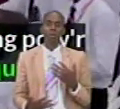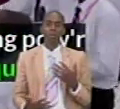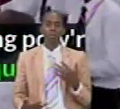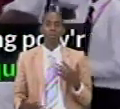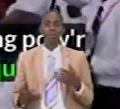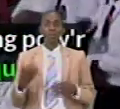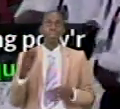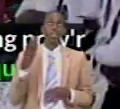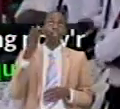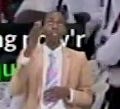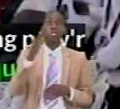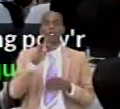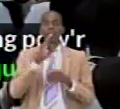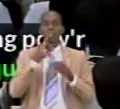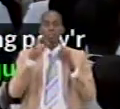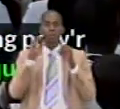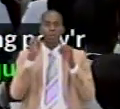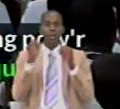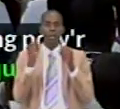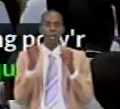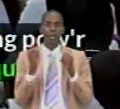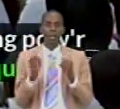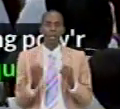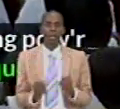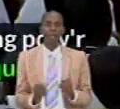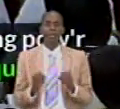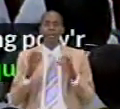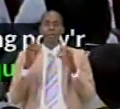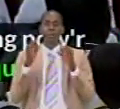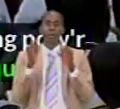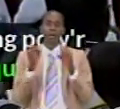God their response